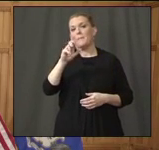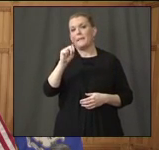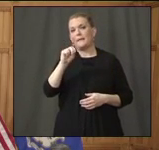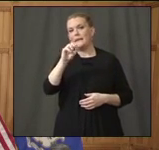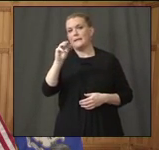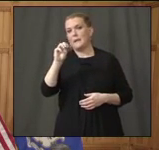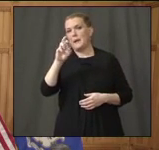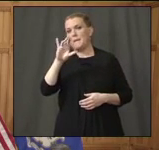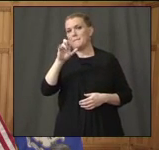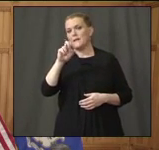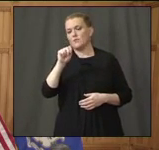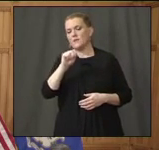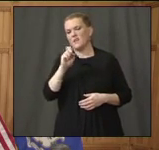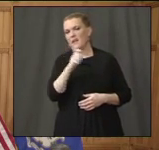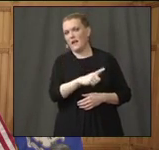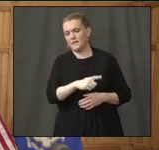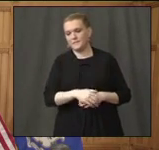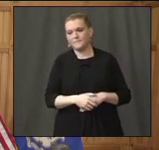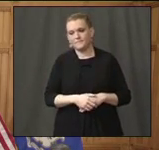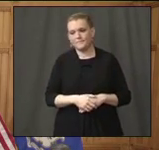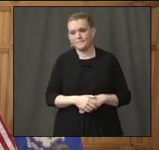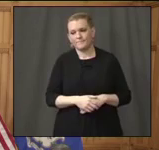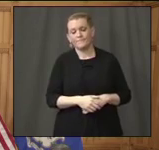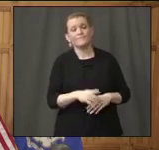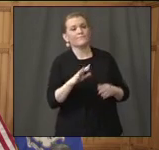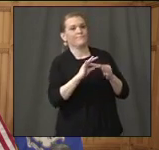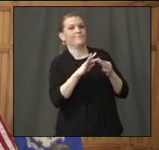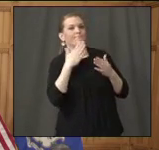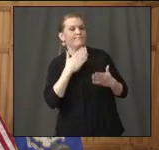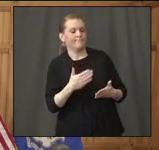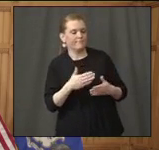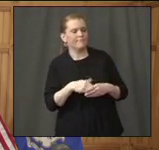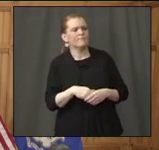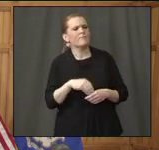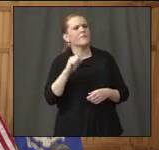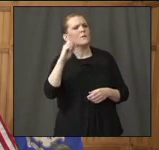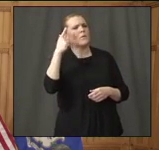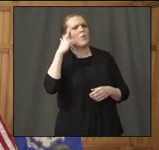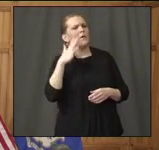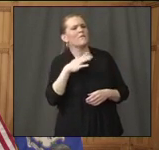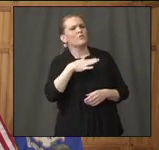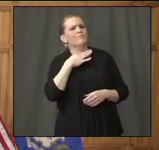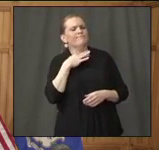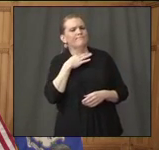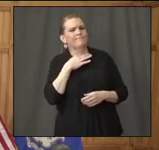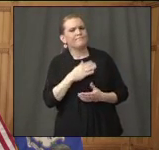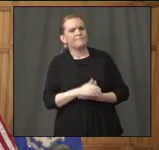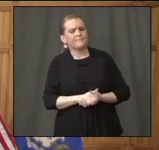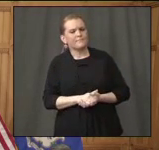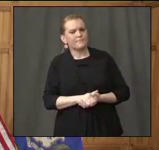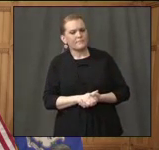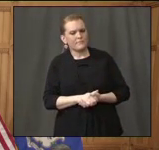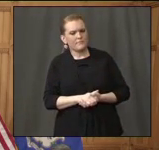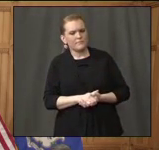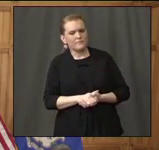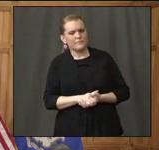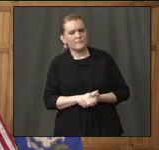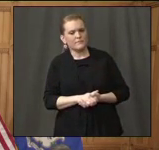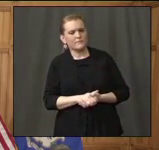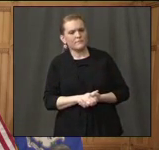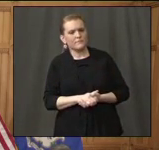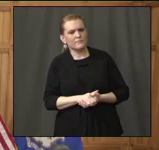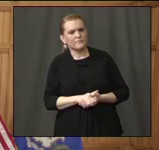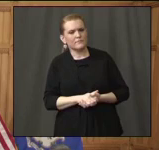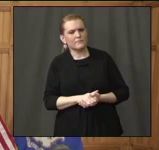Thanks. Governor, we're taking a look at the kind of per